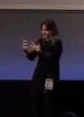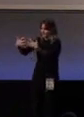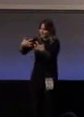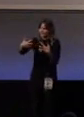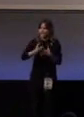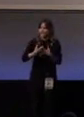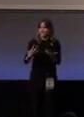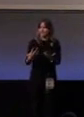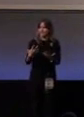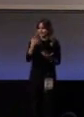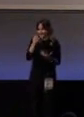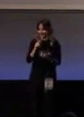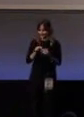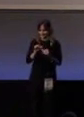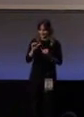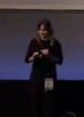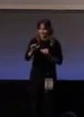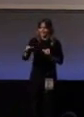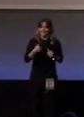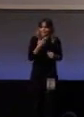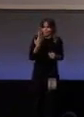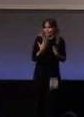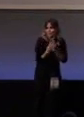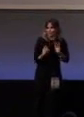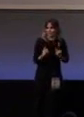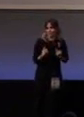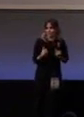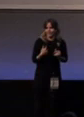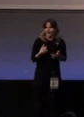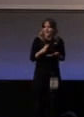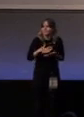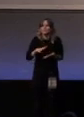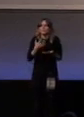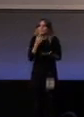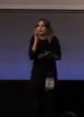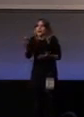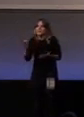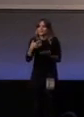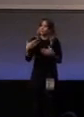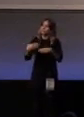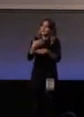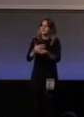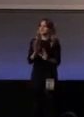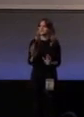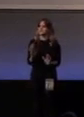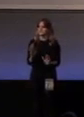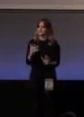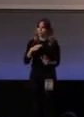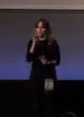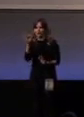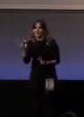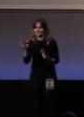all uit adaptieve hebben model a just playing for pragmatics maar adly sprak met is be in the